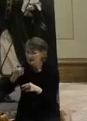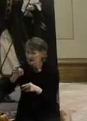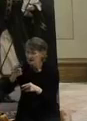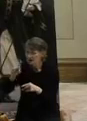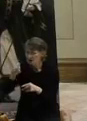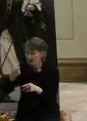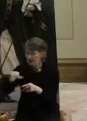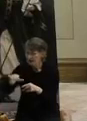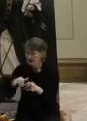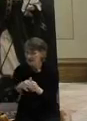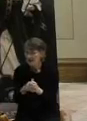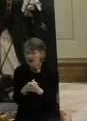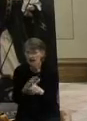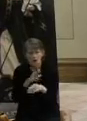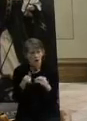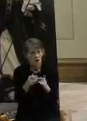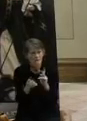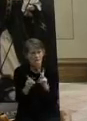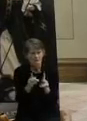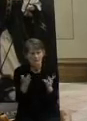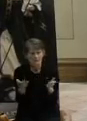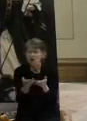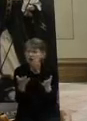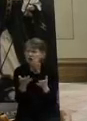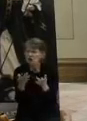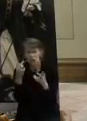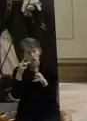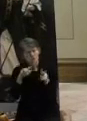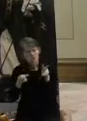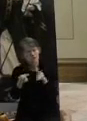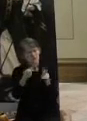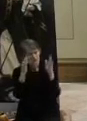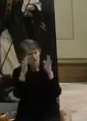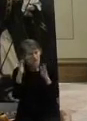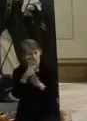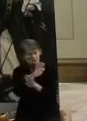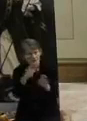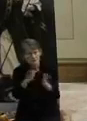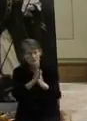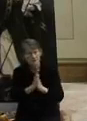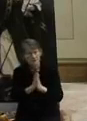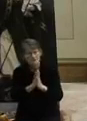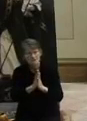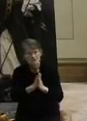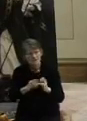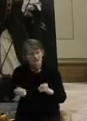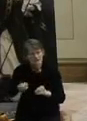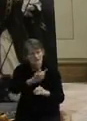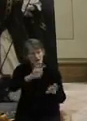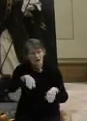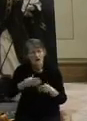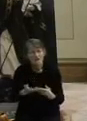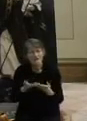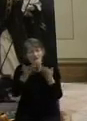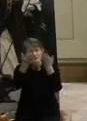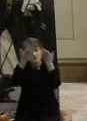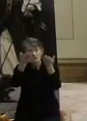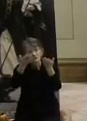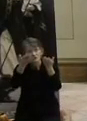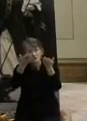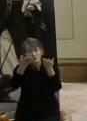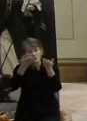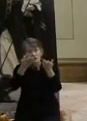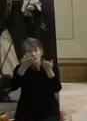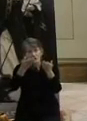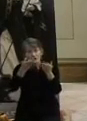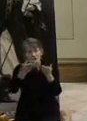are known to you. For them we offer you this sacrifice of praise, or they offer it for themselves and those who are